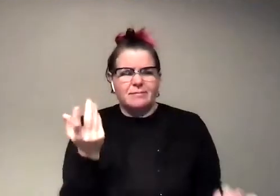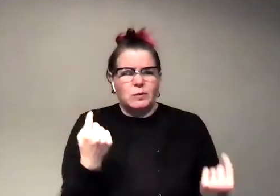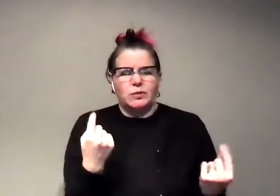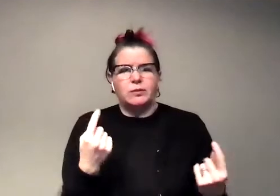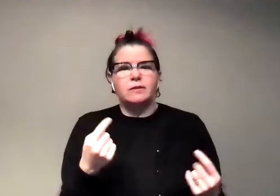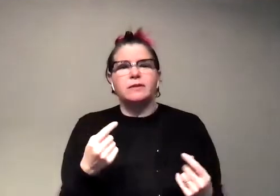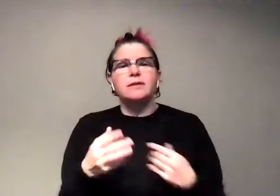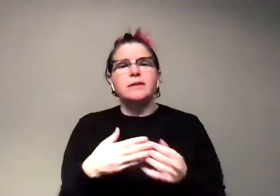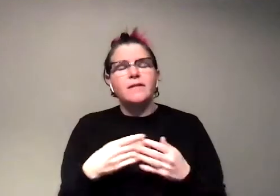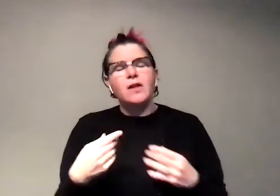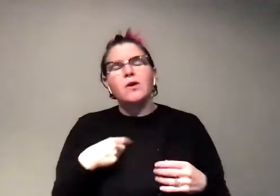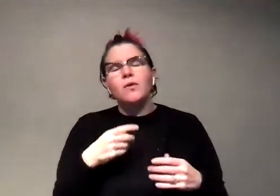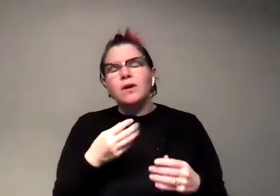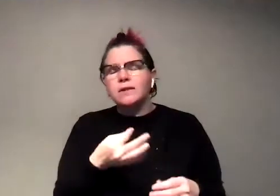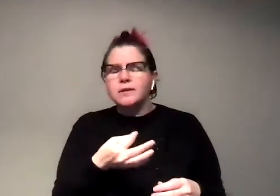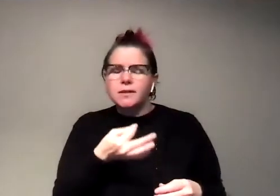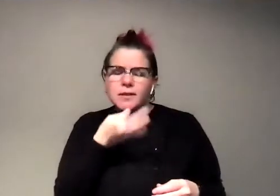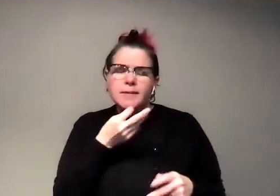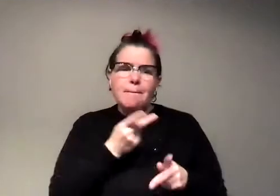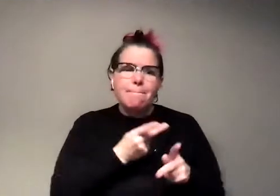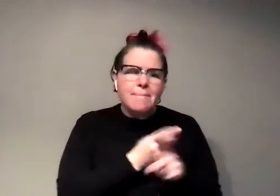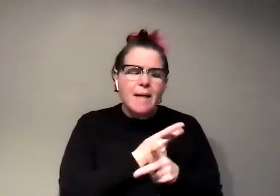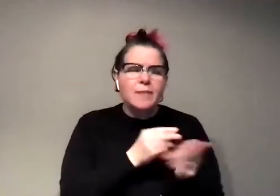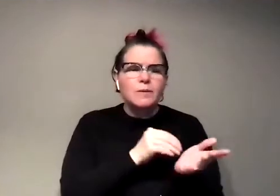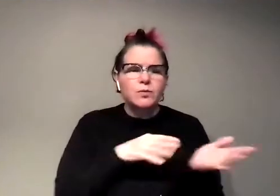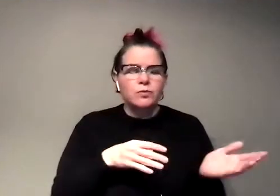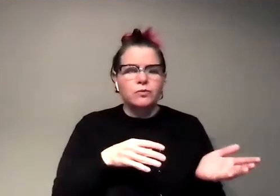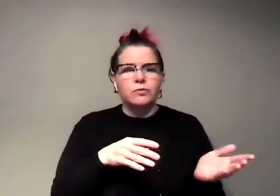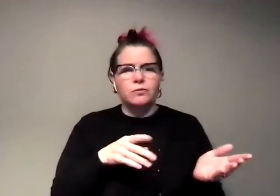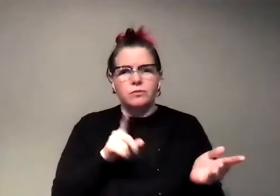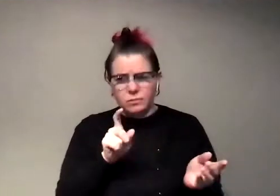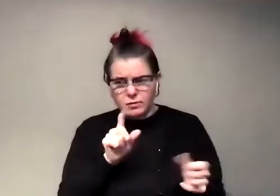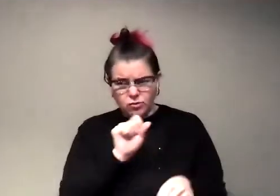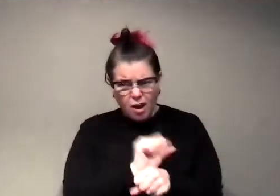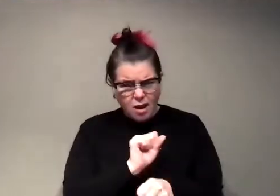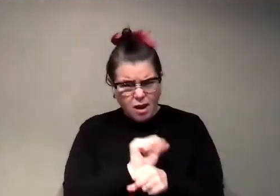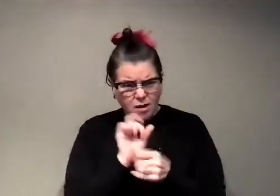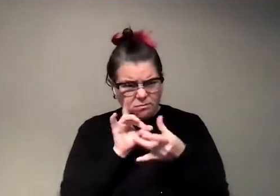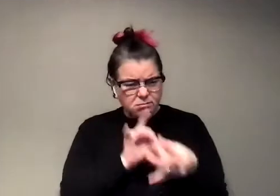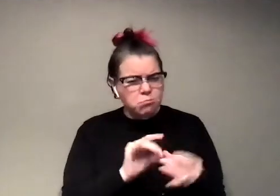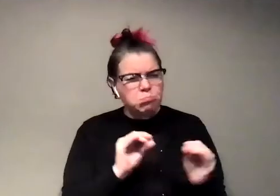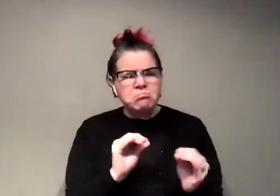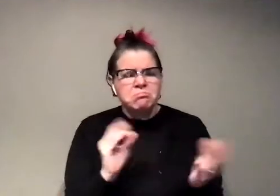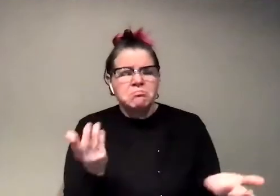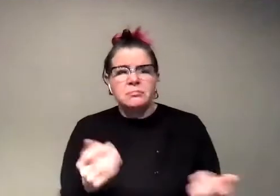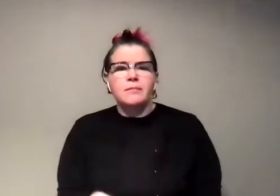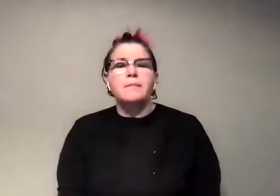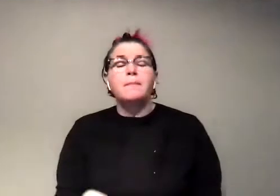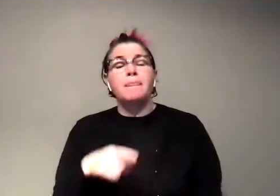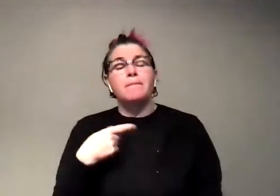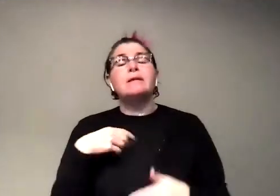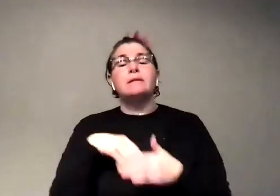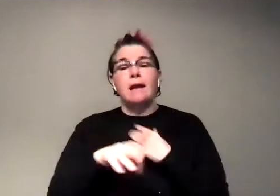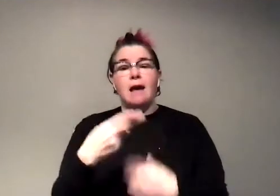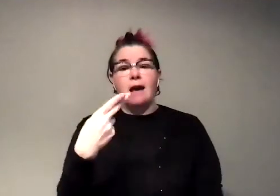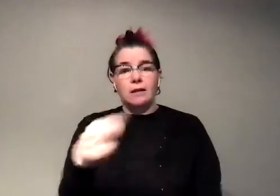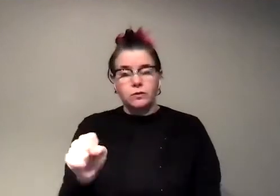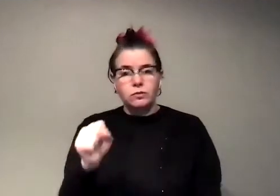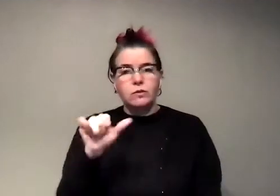a good math student, I never really saw that connection. But then when I was in high school, I found out